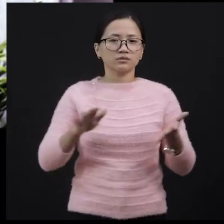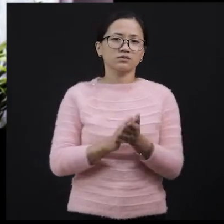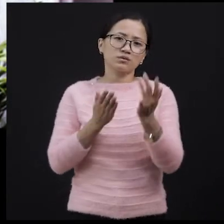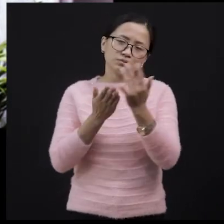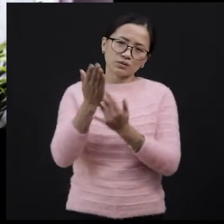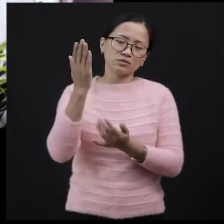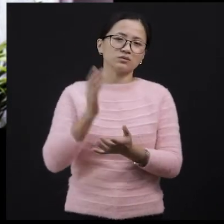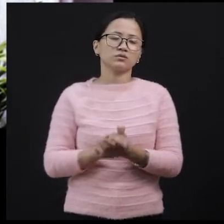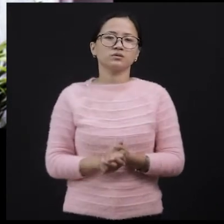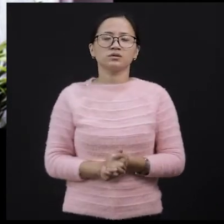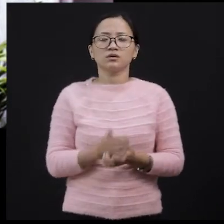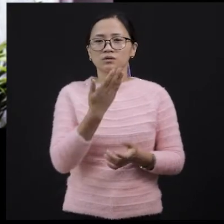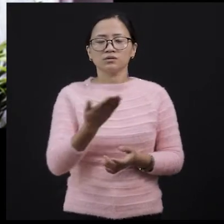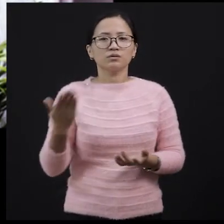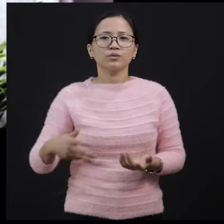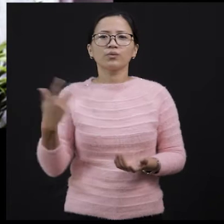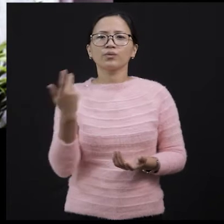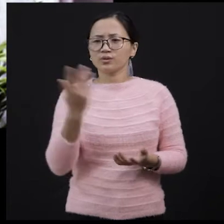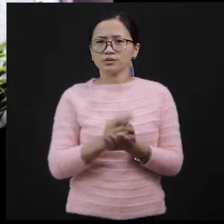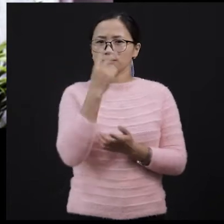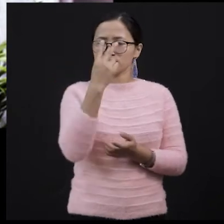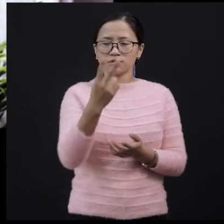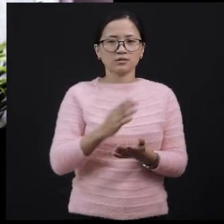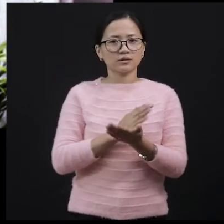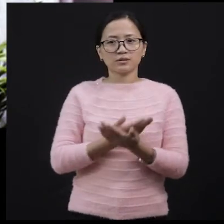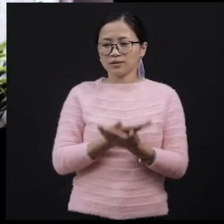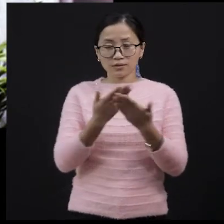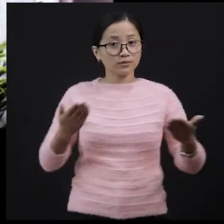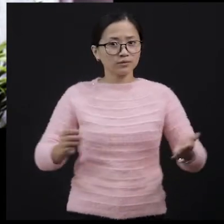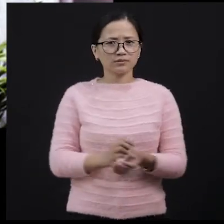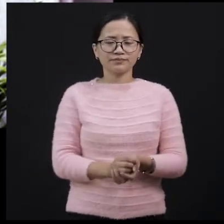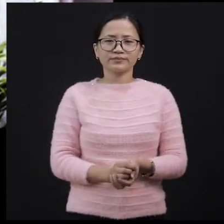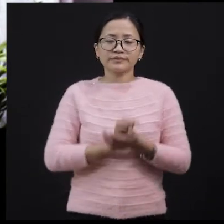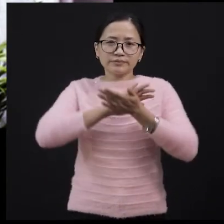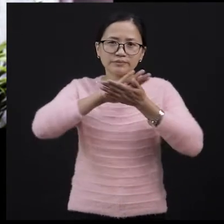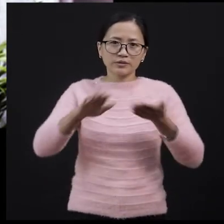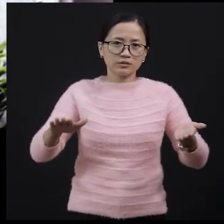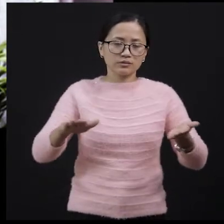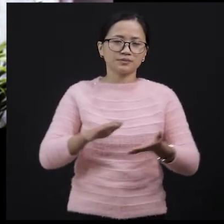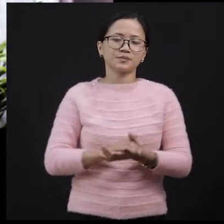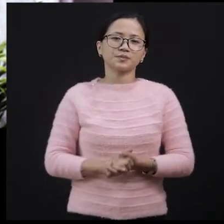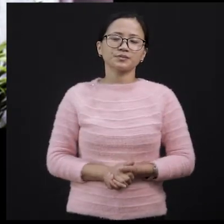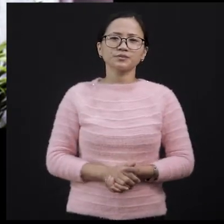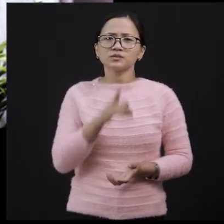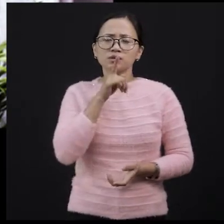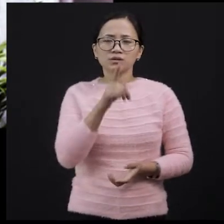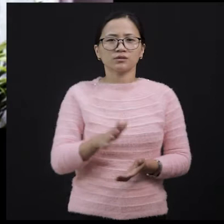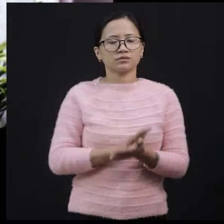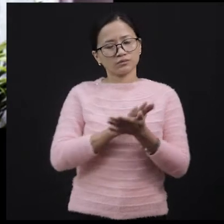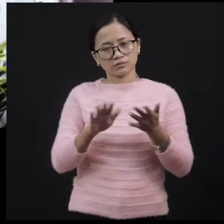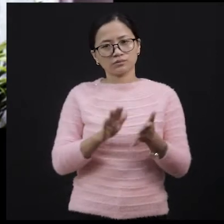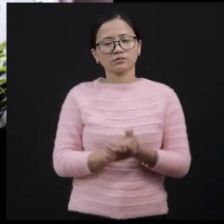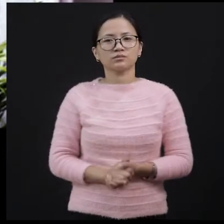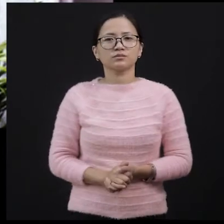And transparent objects are those where we can see objects clearly. Okay? So I'm sure you are clear